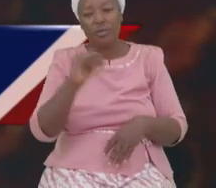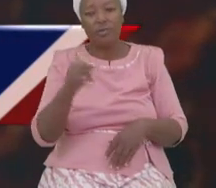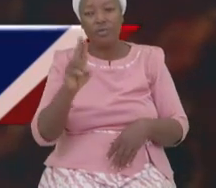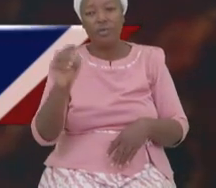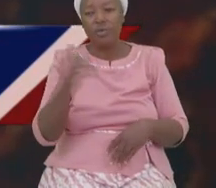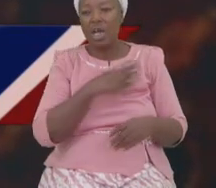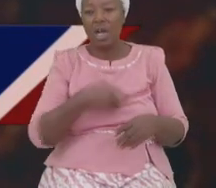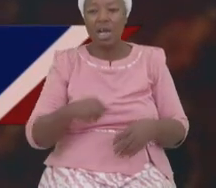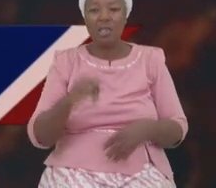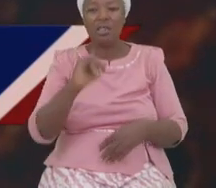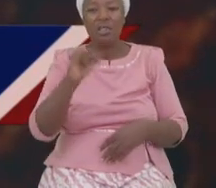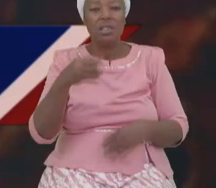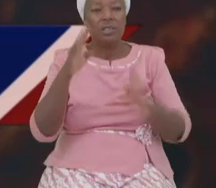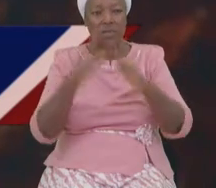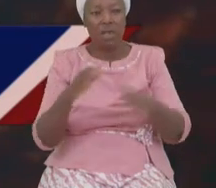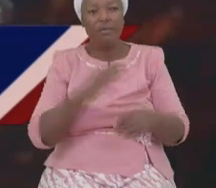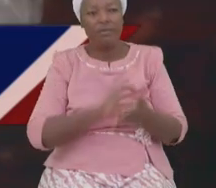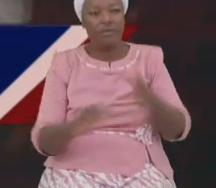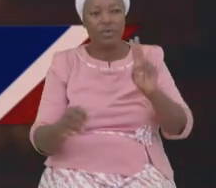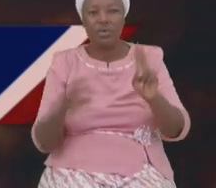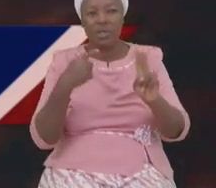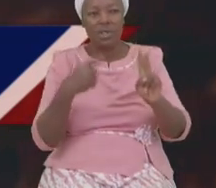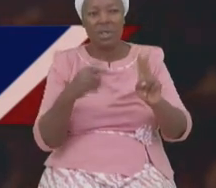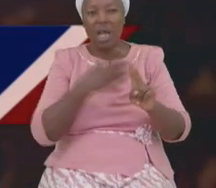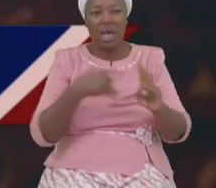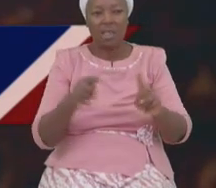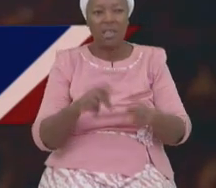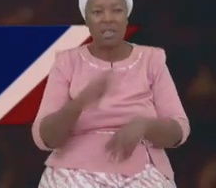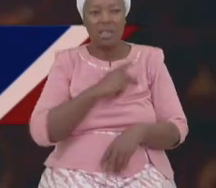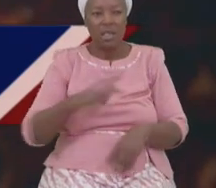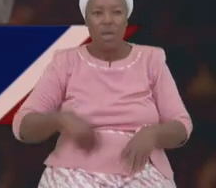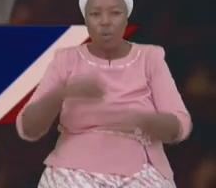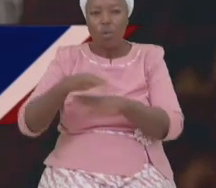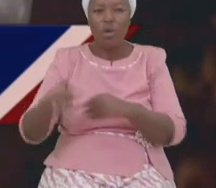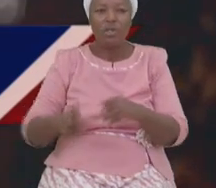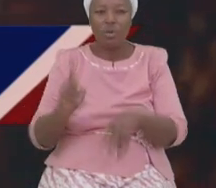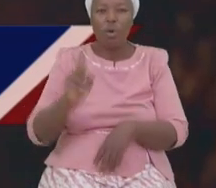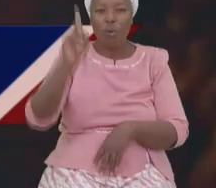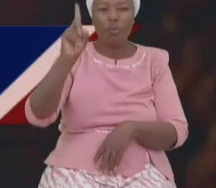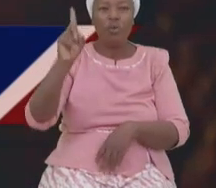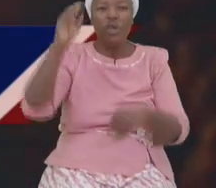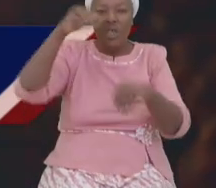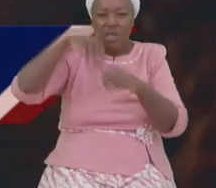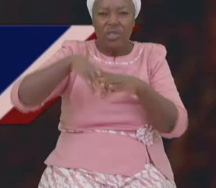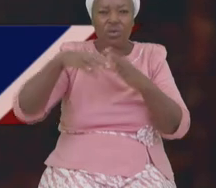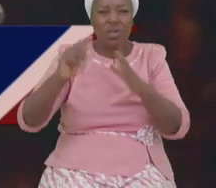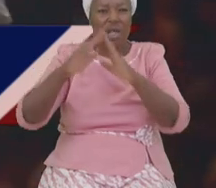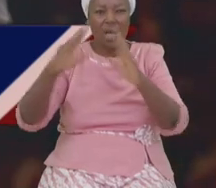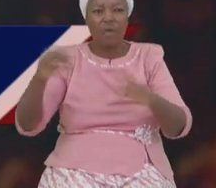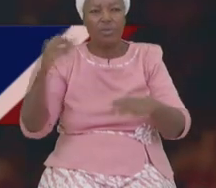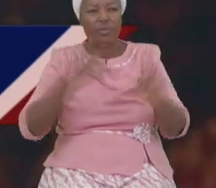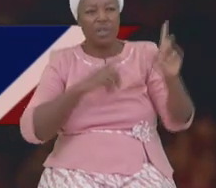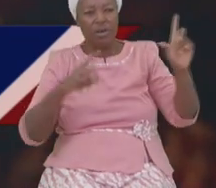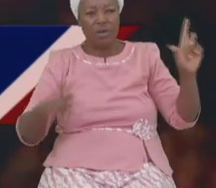Then in verse 2 it says, and the king went up into the house of